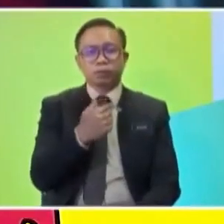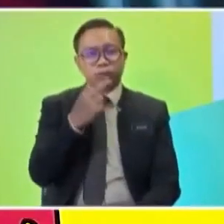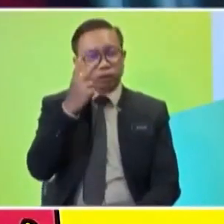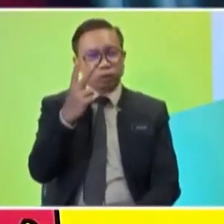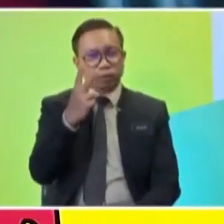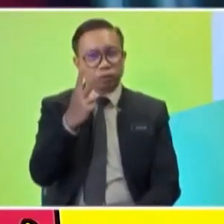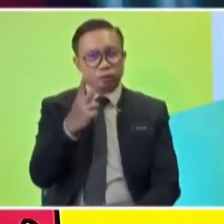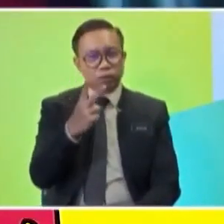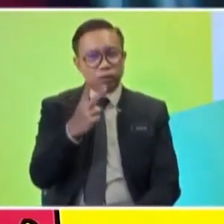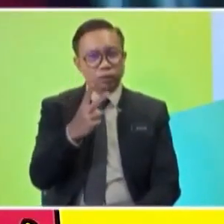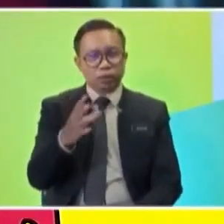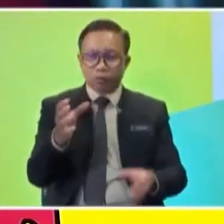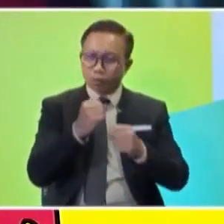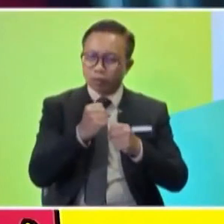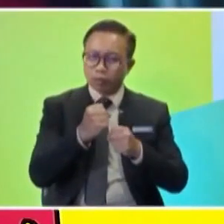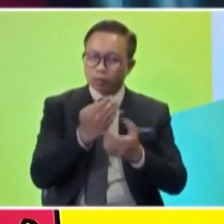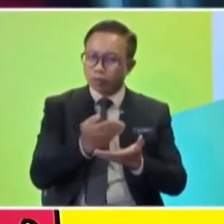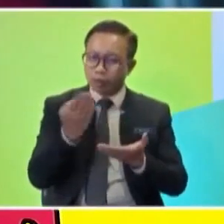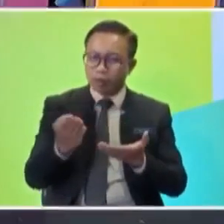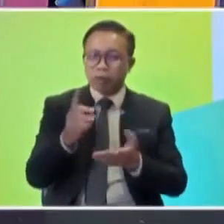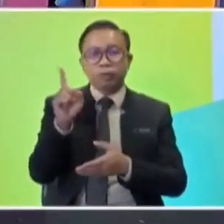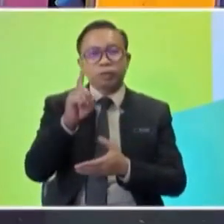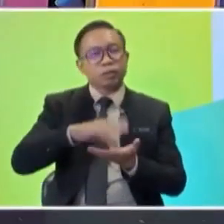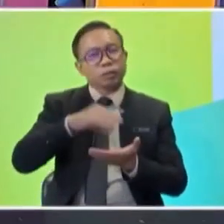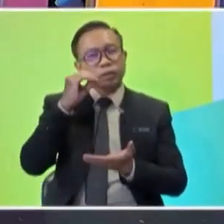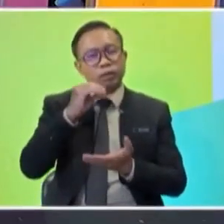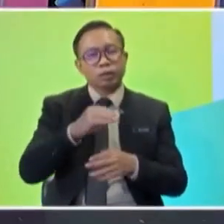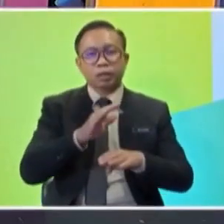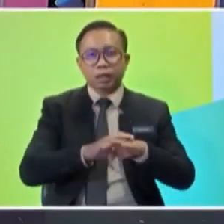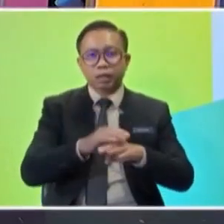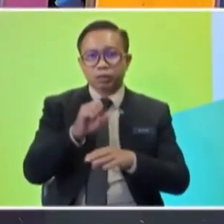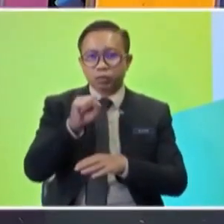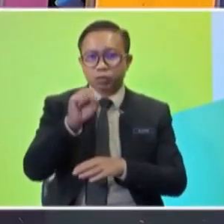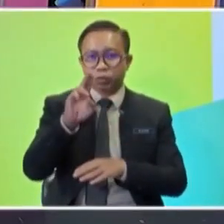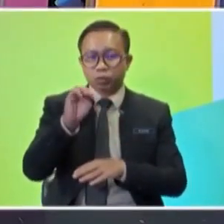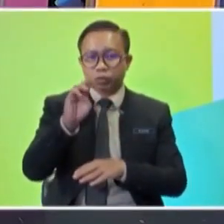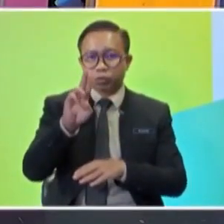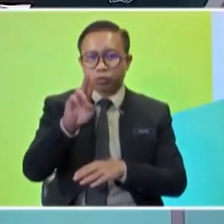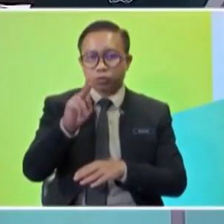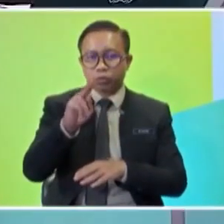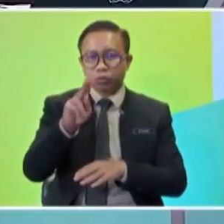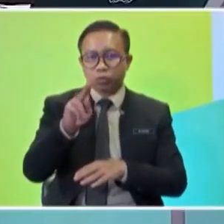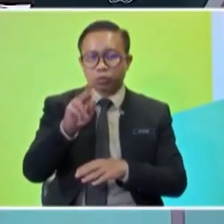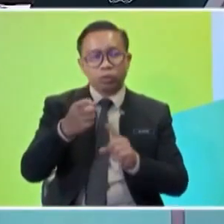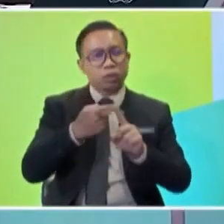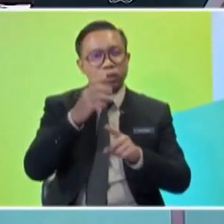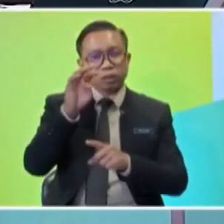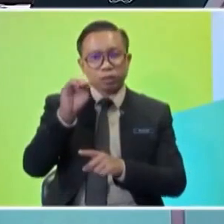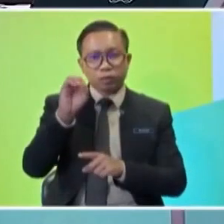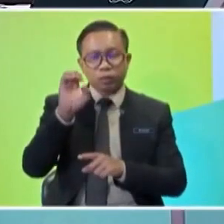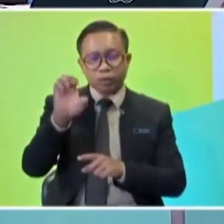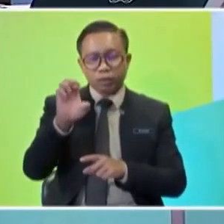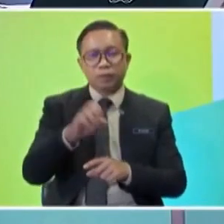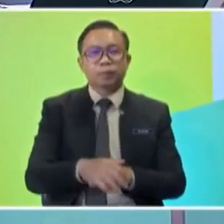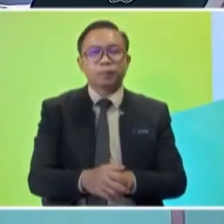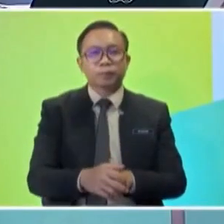at home who would like to get extra materials on today's topic, where can they find it? Yes, they can get it at sumberku.com. www.mrragu.com from MOE portal. Sumberku. And